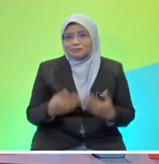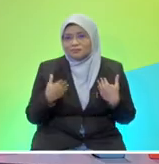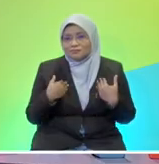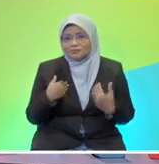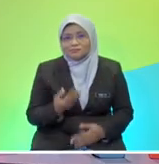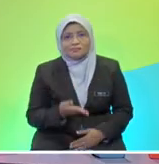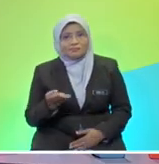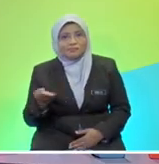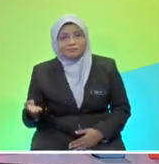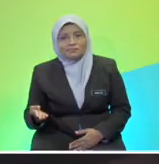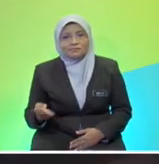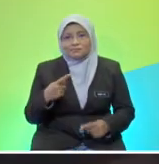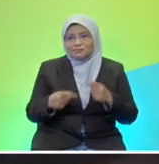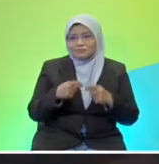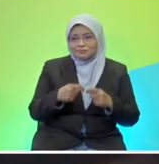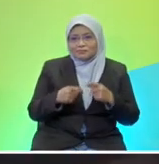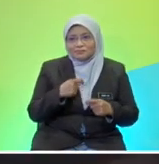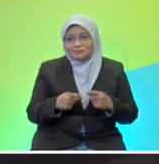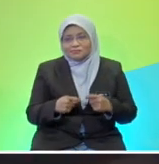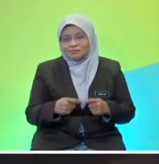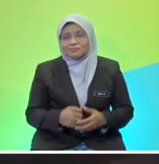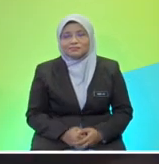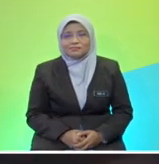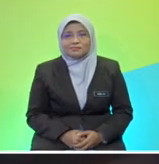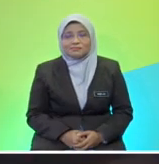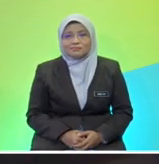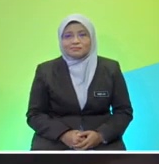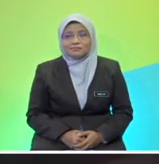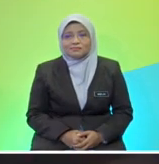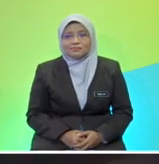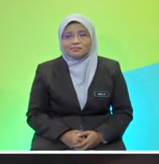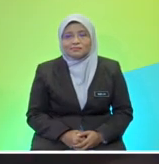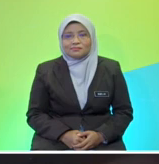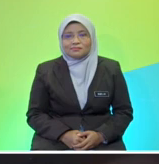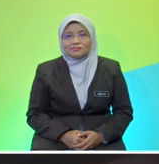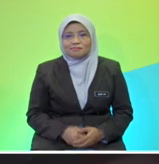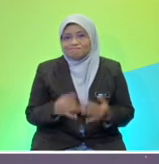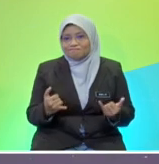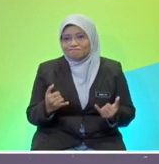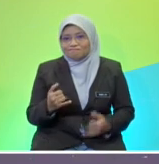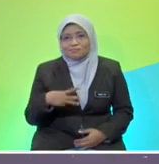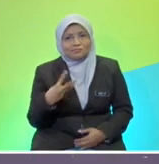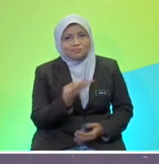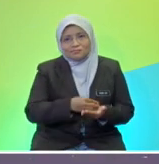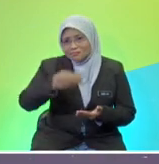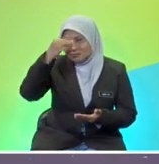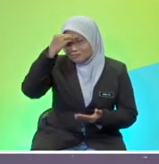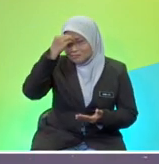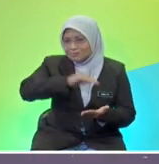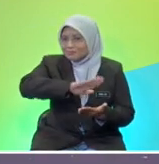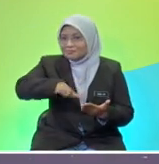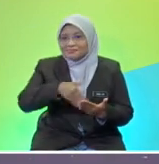are, they are all here. So we are going to learn about all these toys after this. Okay,